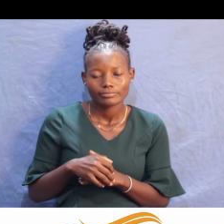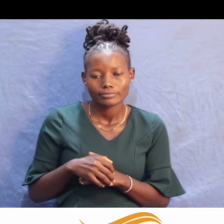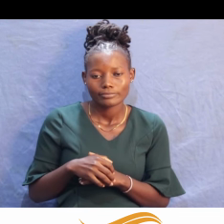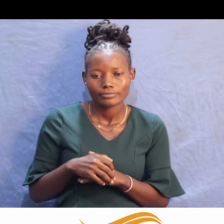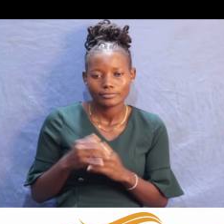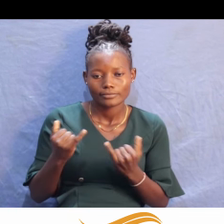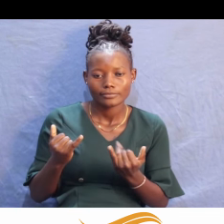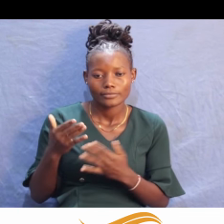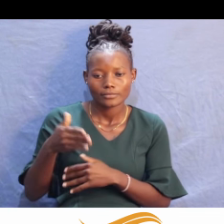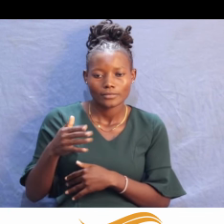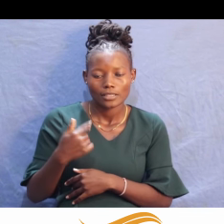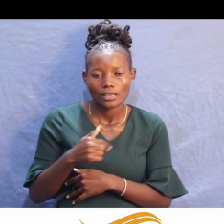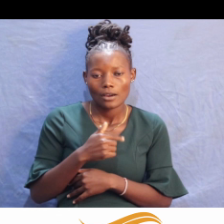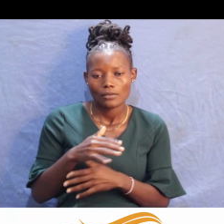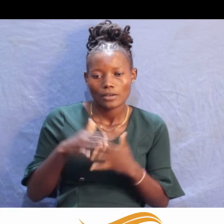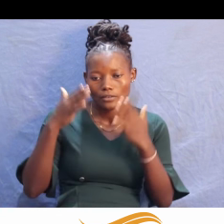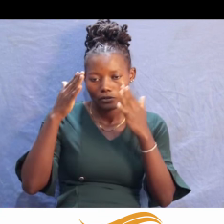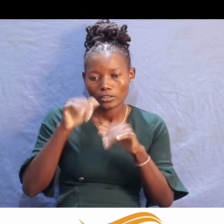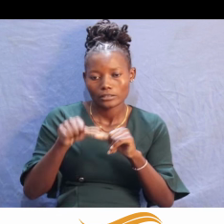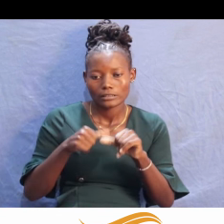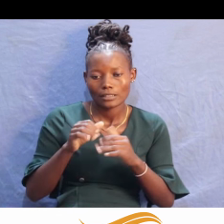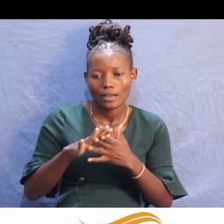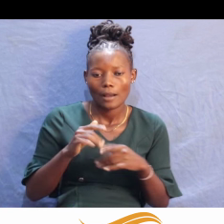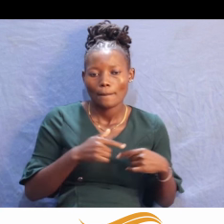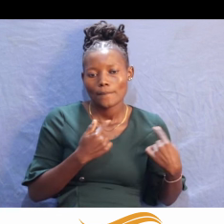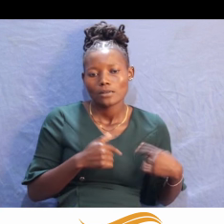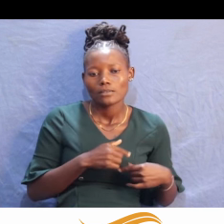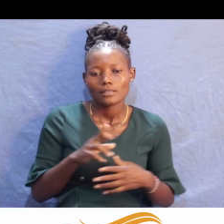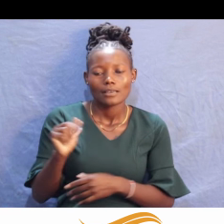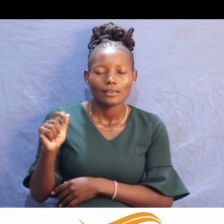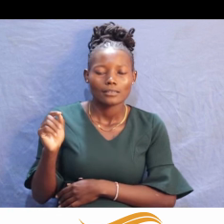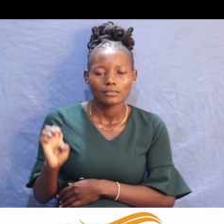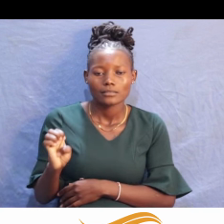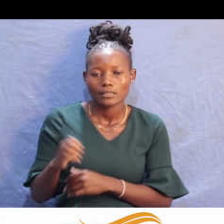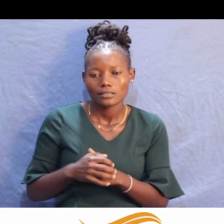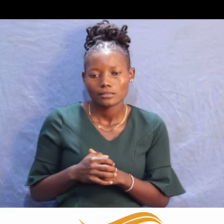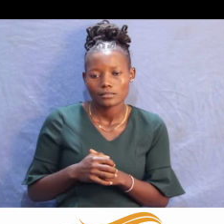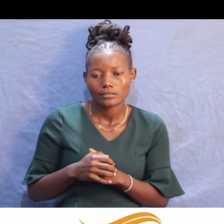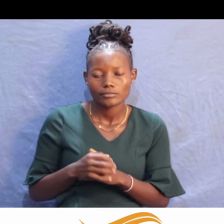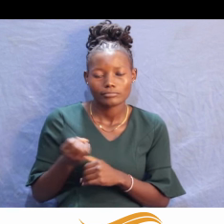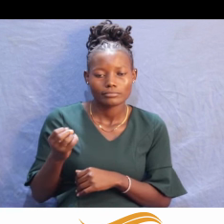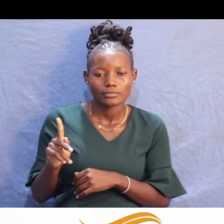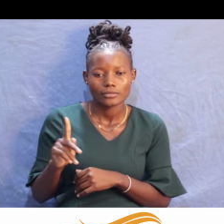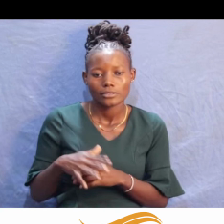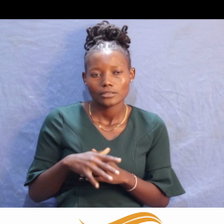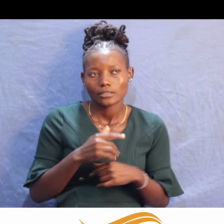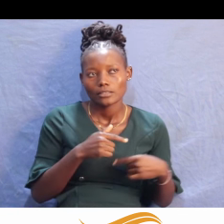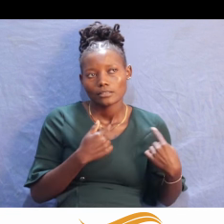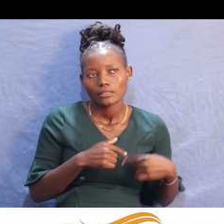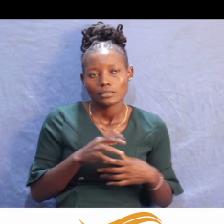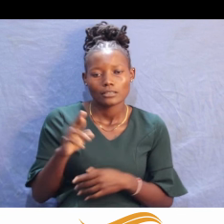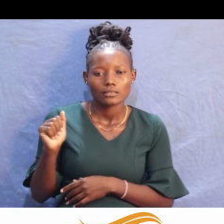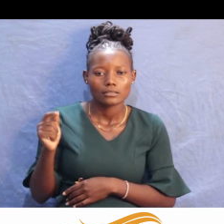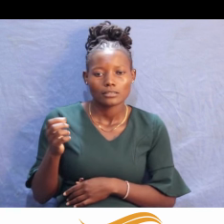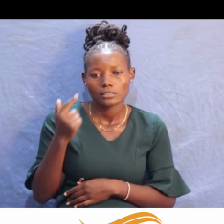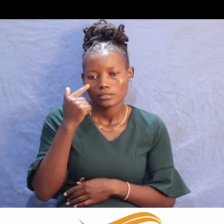So here we're looking at heart rate on the y-axis. Okay, heart rate, and you're looking at